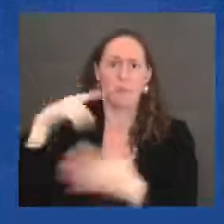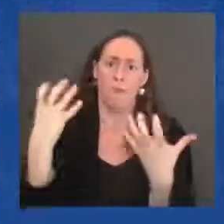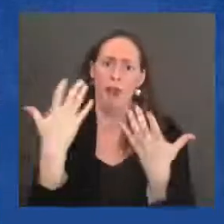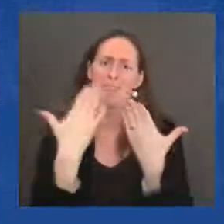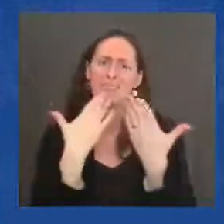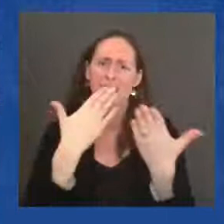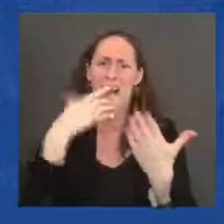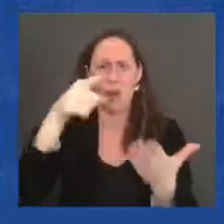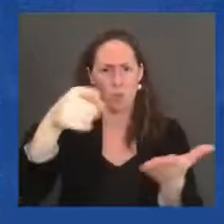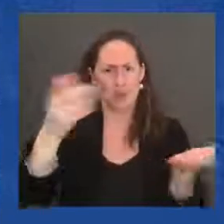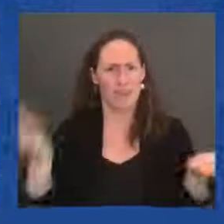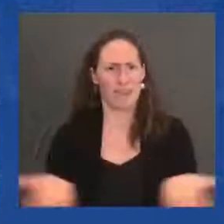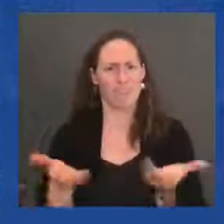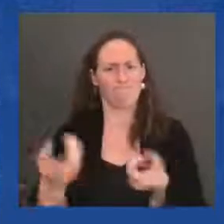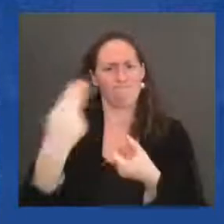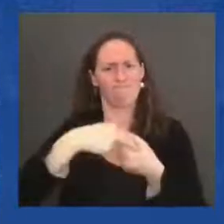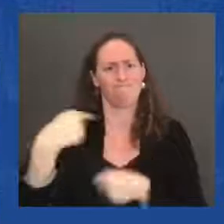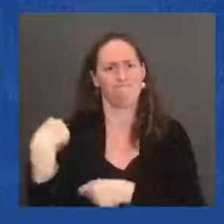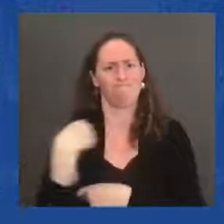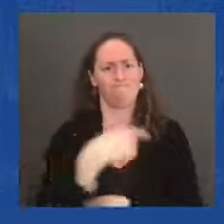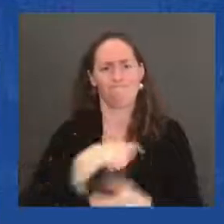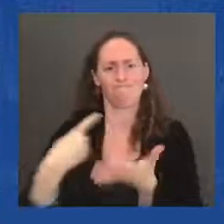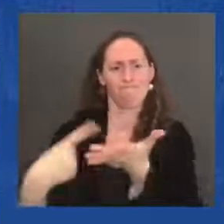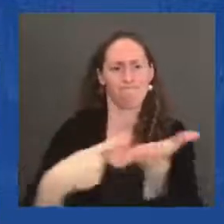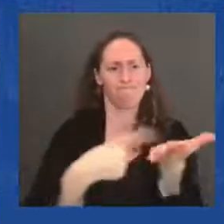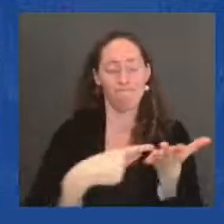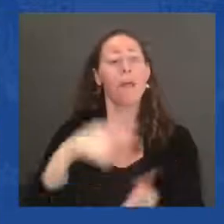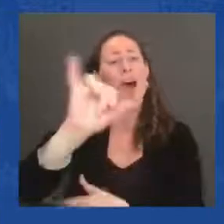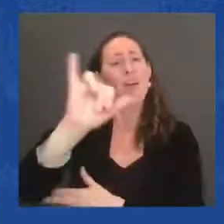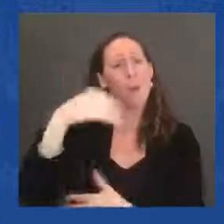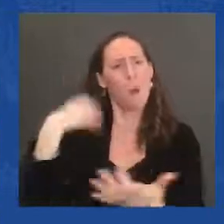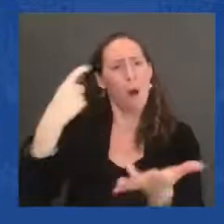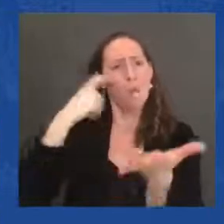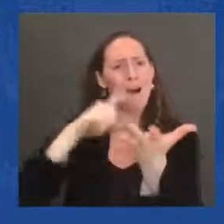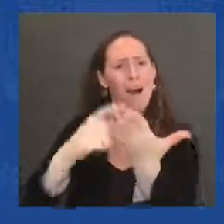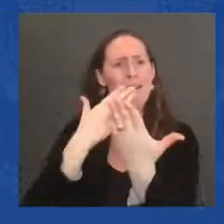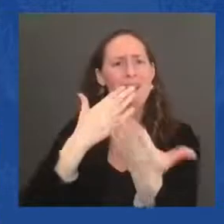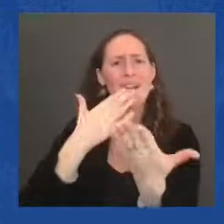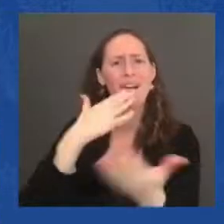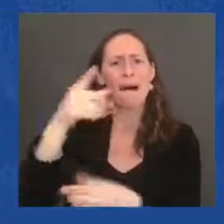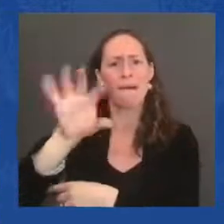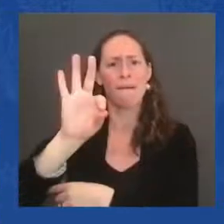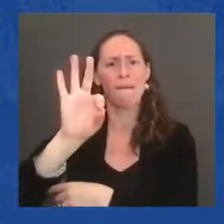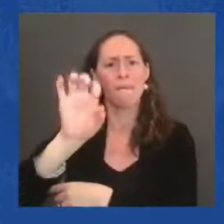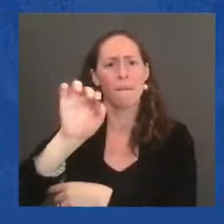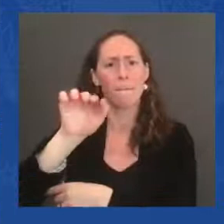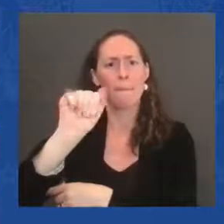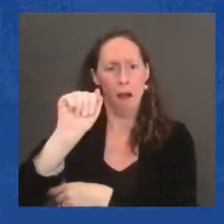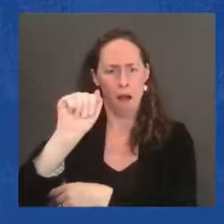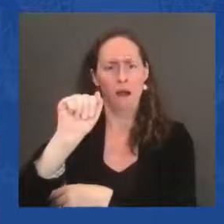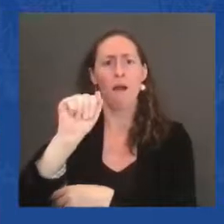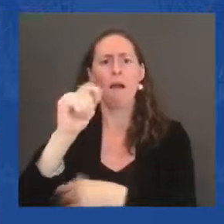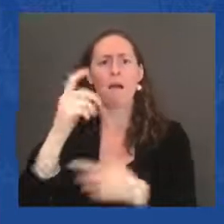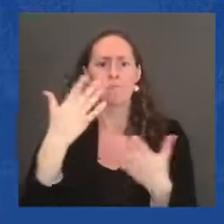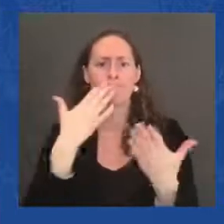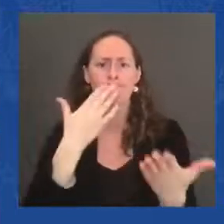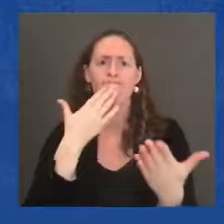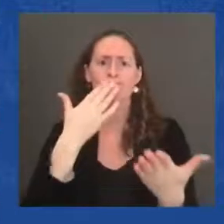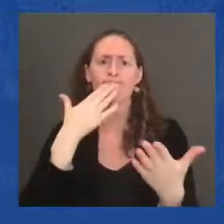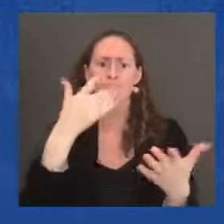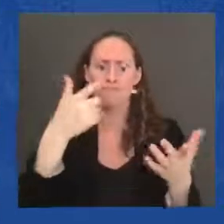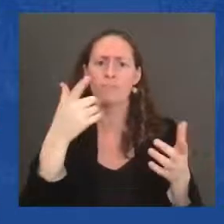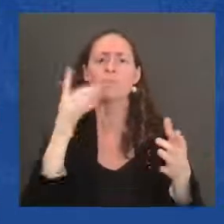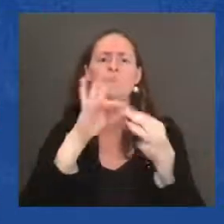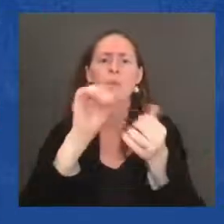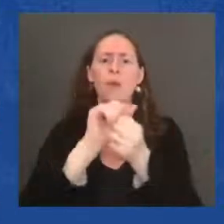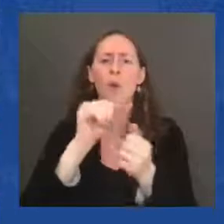Fire Administration, of course, U.S. Forest Service, Fish and Wildlife Service. I think I got them all. Somebody will correct me. Oh, and of course, National Weather